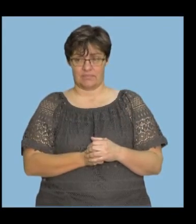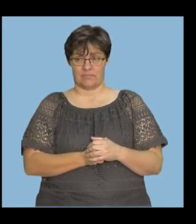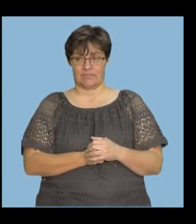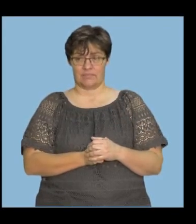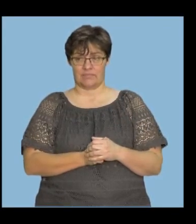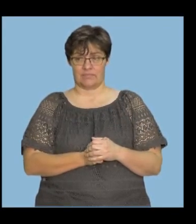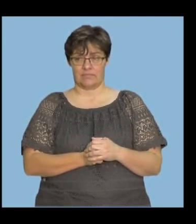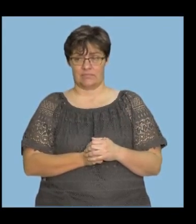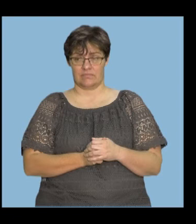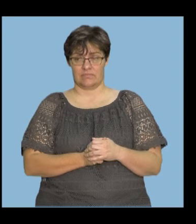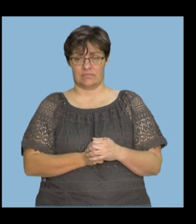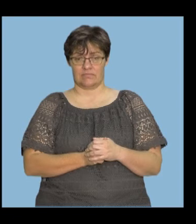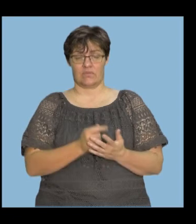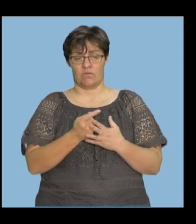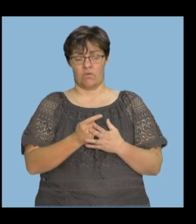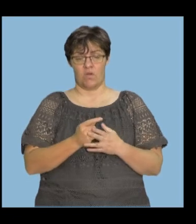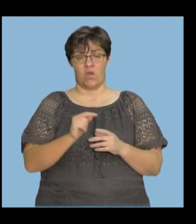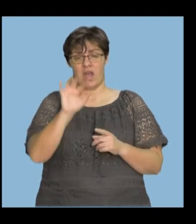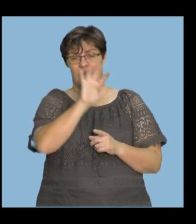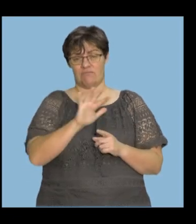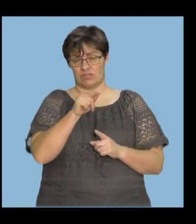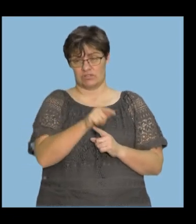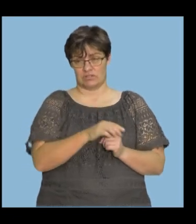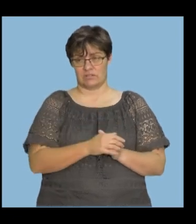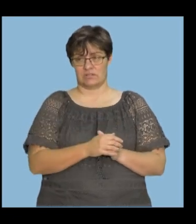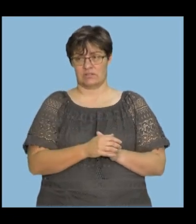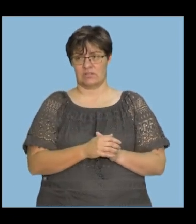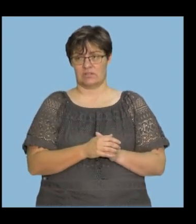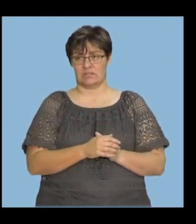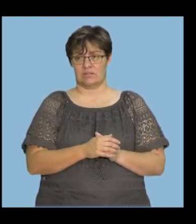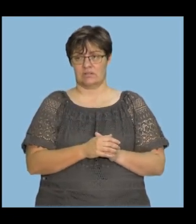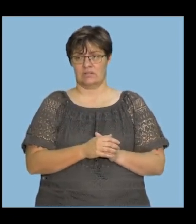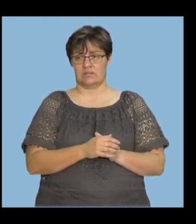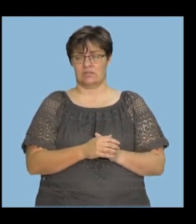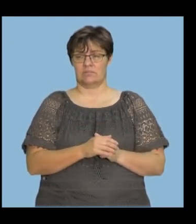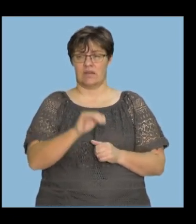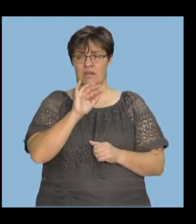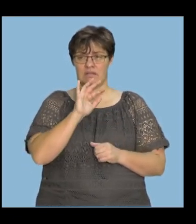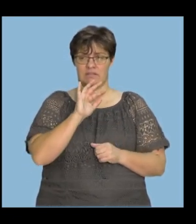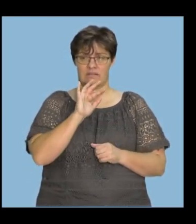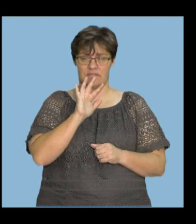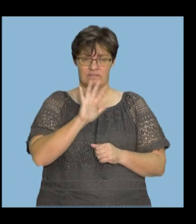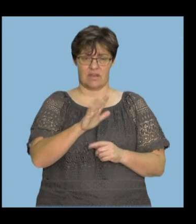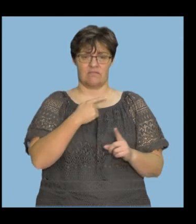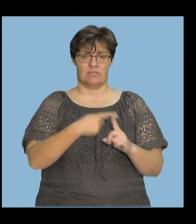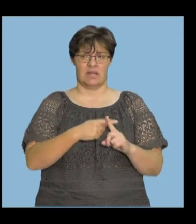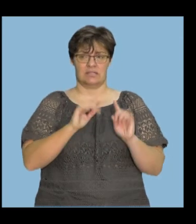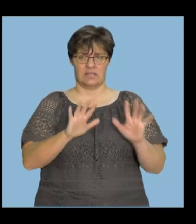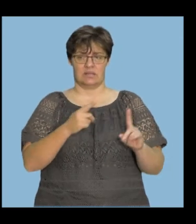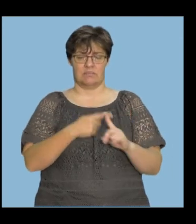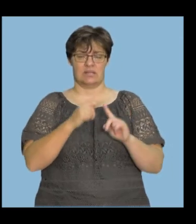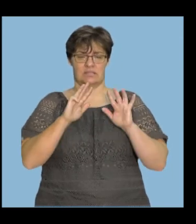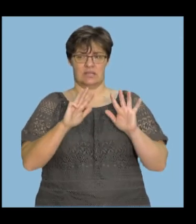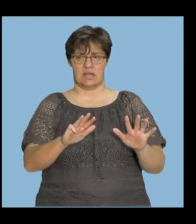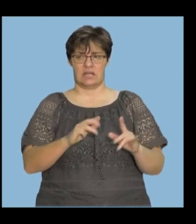So Bank B, we calculate the average for the second bank, which is the mean. The mean will be 5 plus